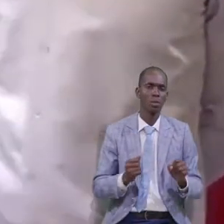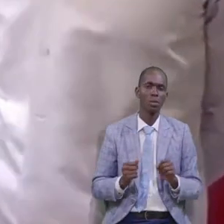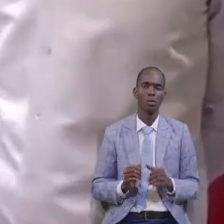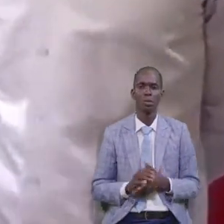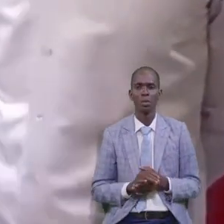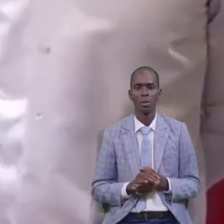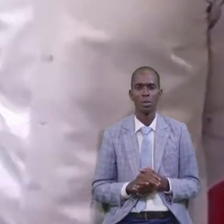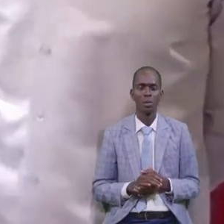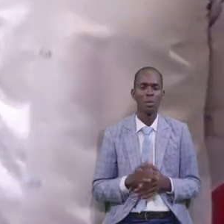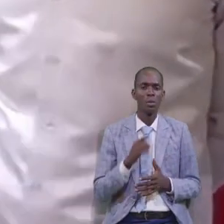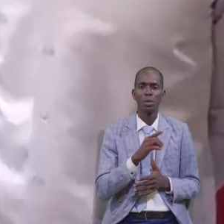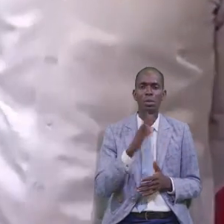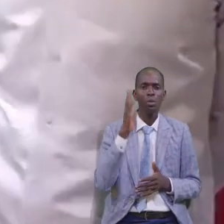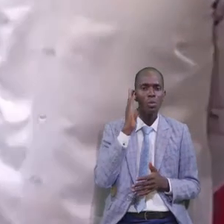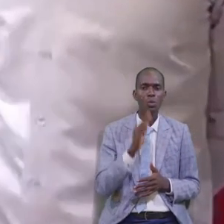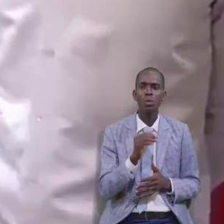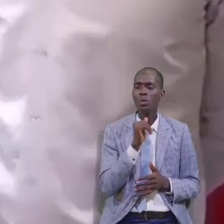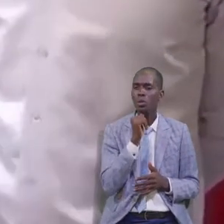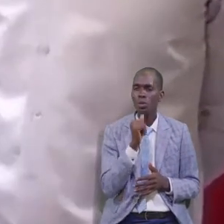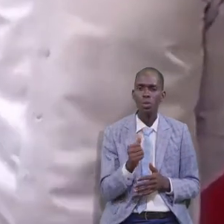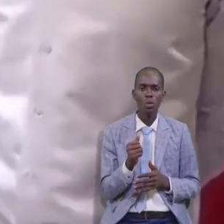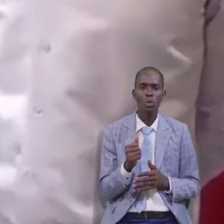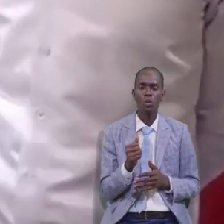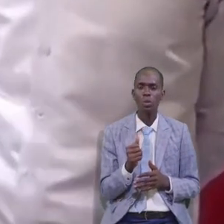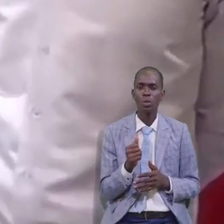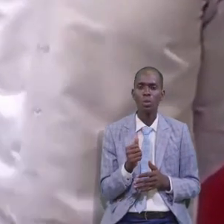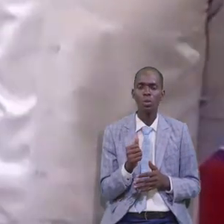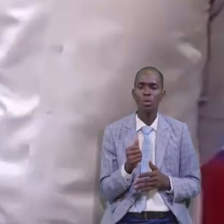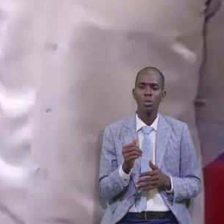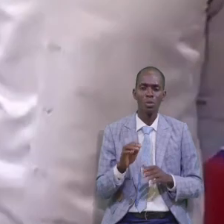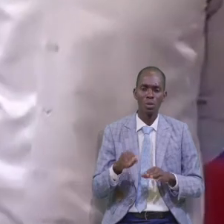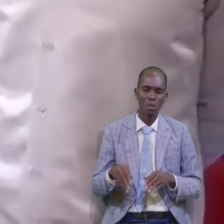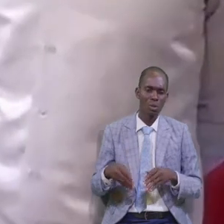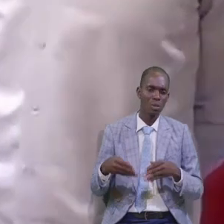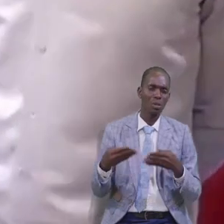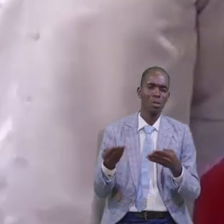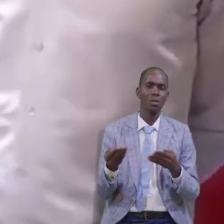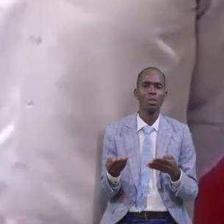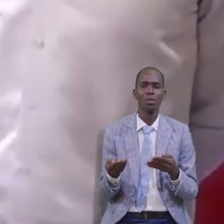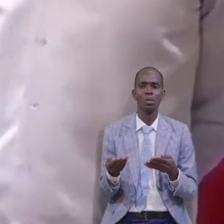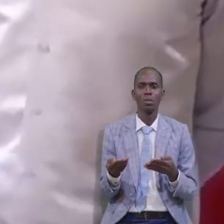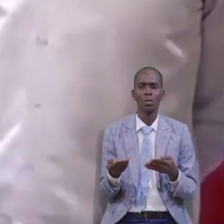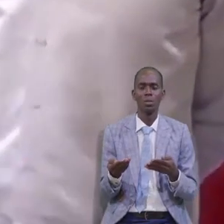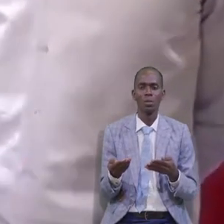He will not give an air of familiarity.